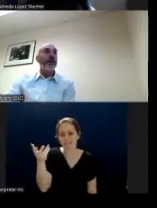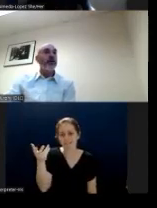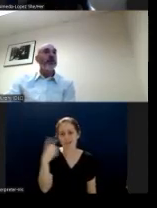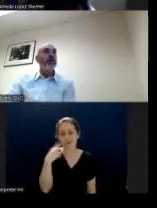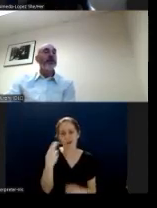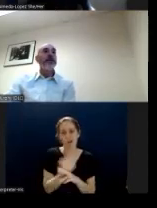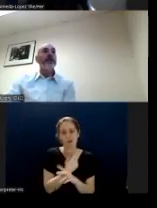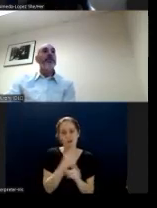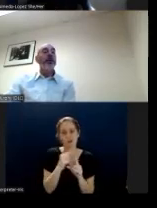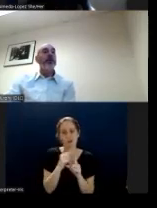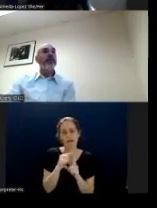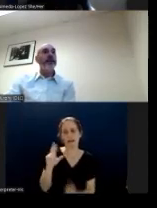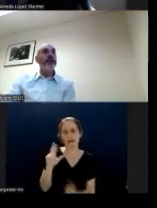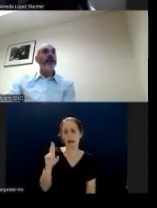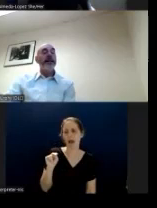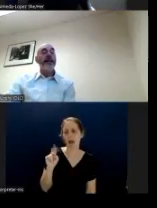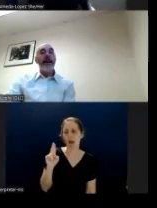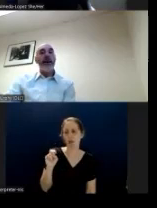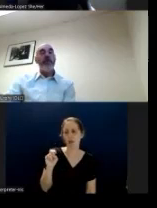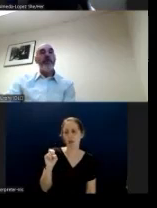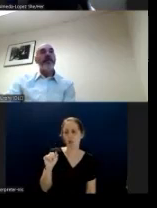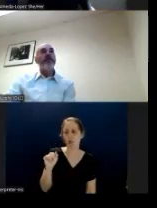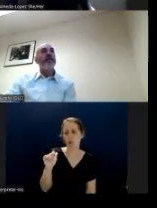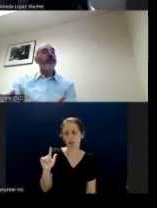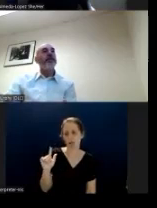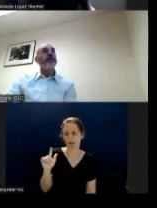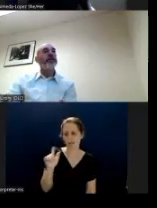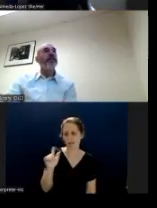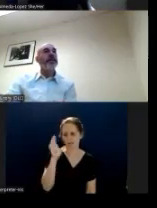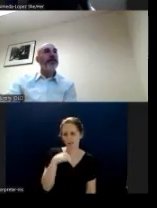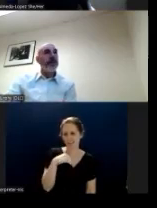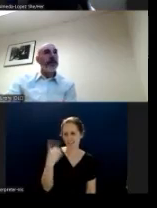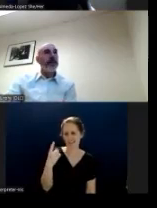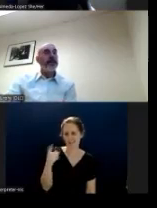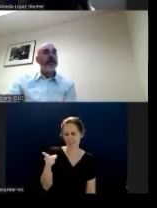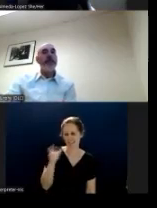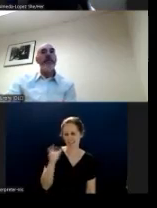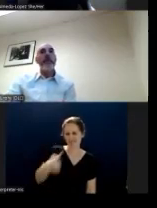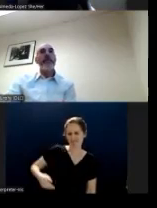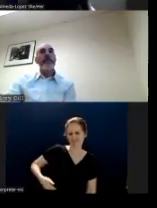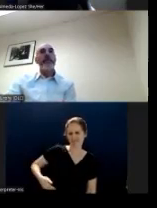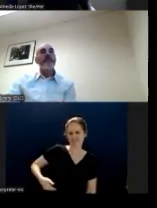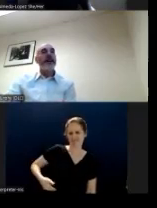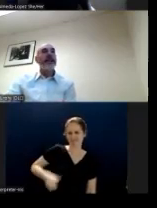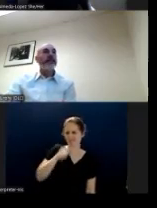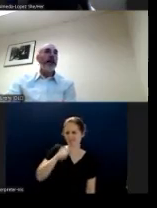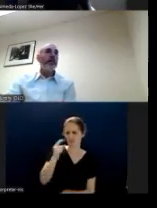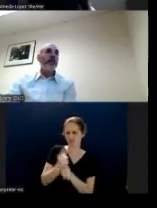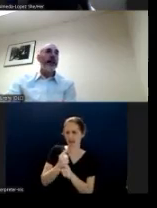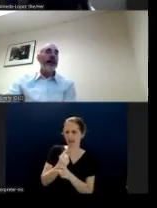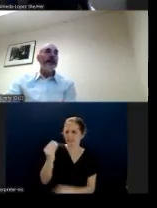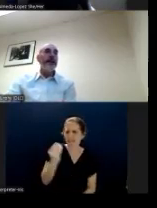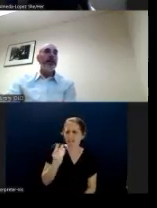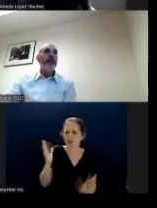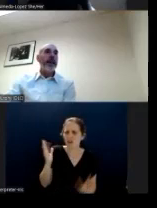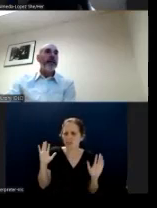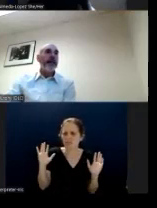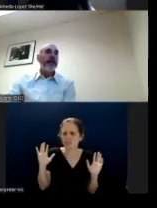word unusual purposely, because if there's something that just doesn't feel right to you, let us know,